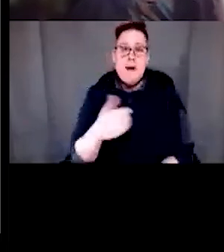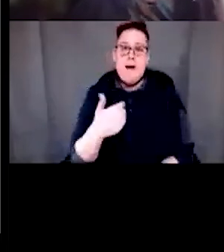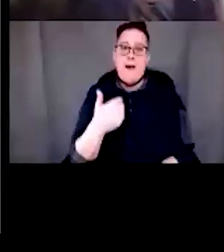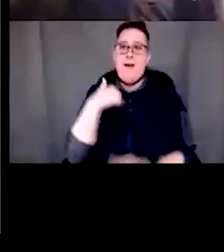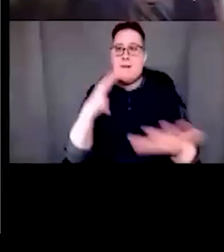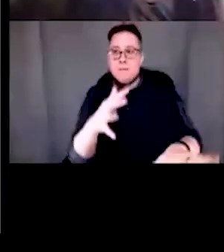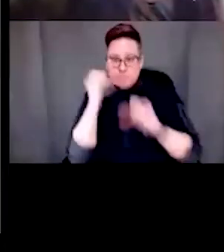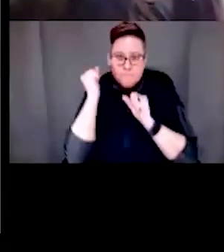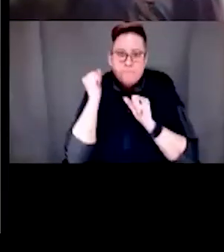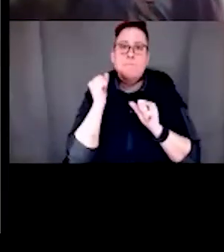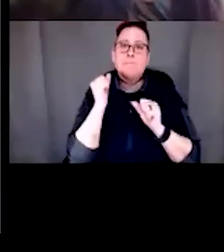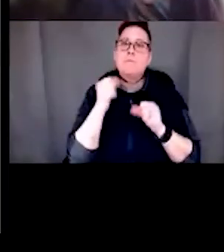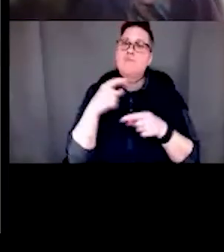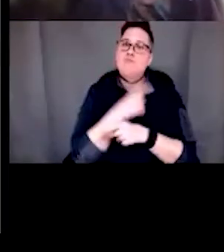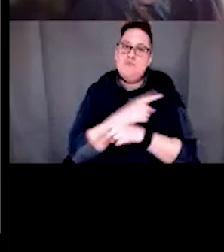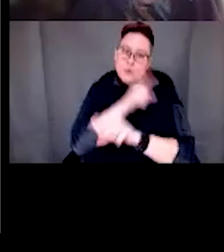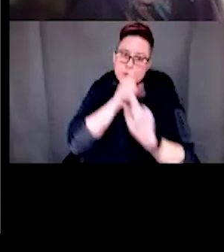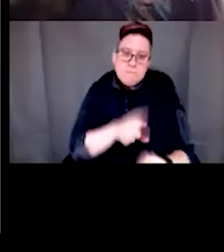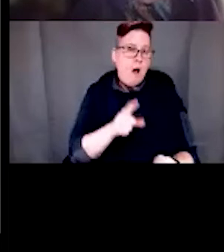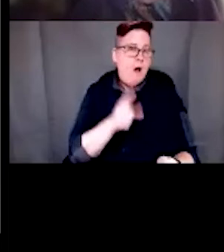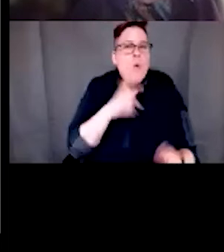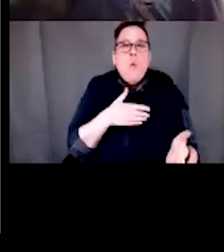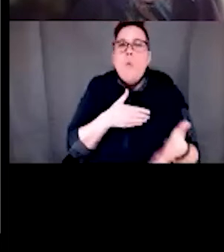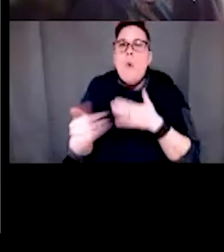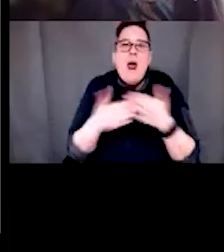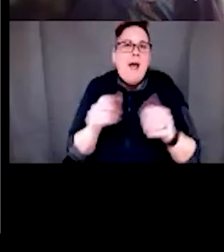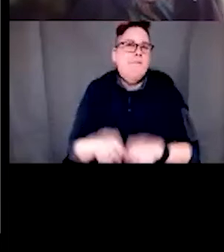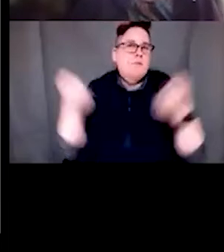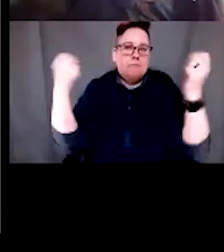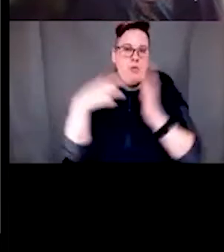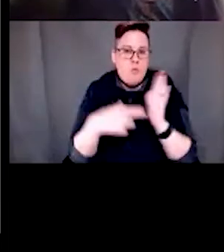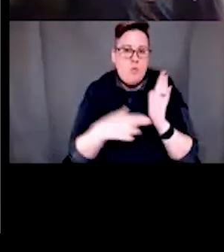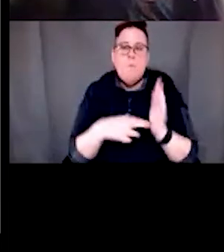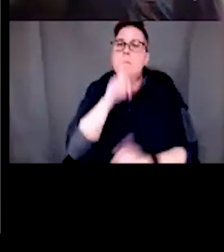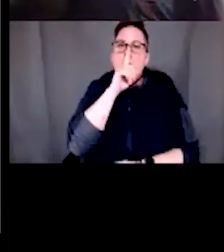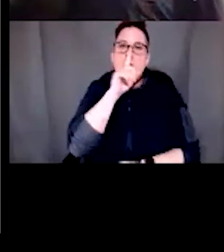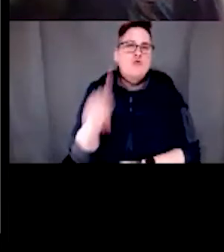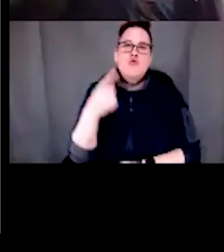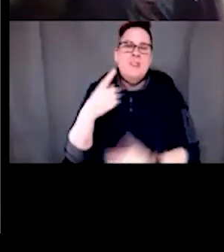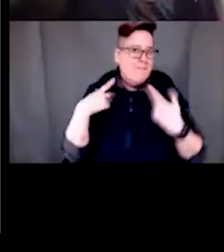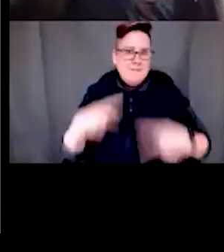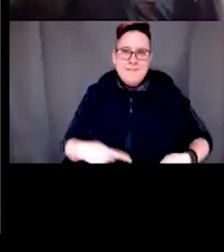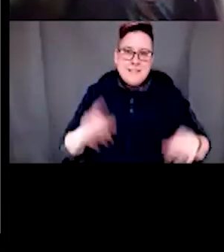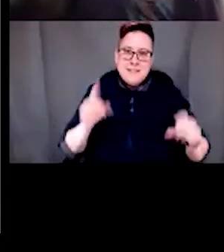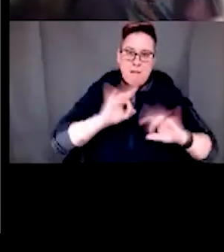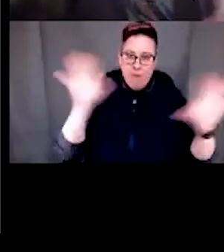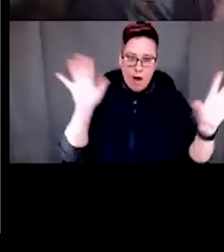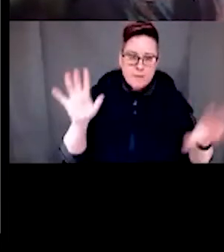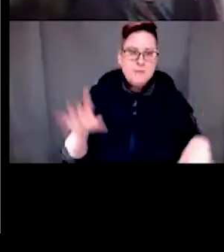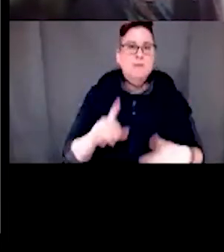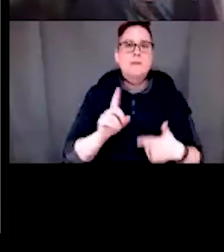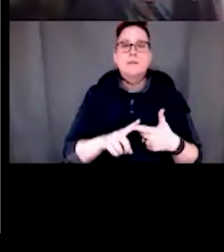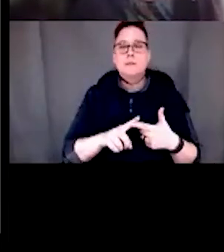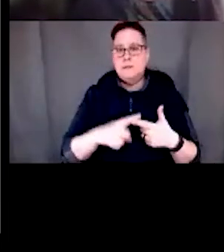and proportionate response to any kind of violation, not just the violation of physical space, but